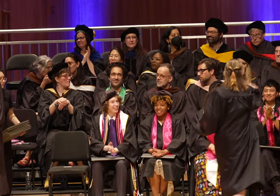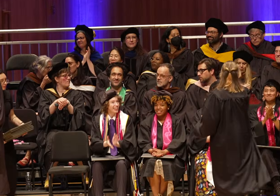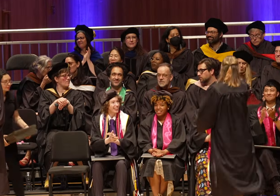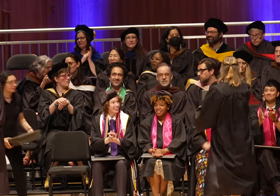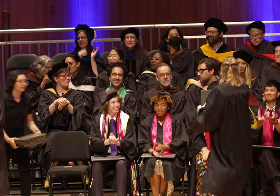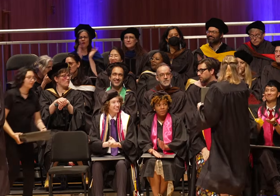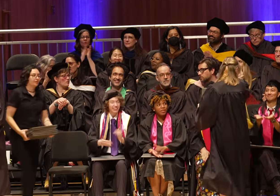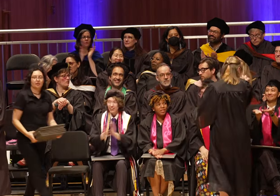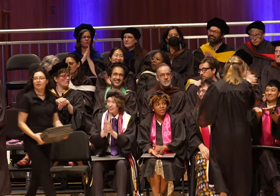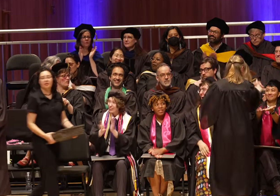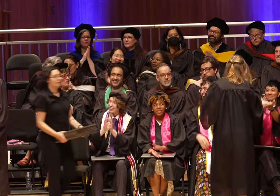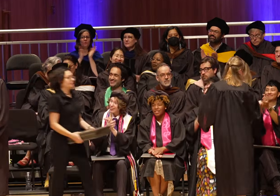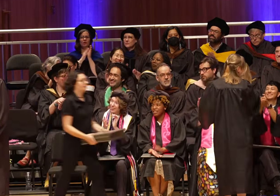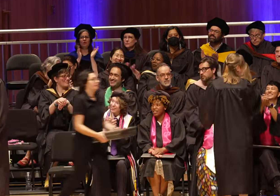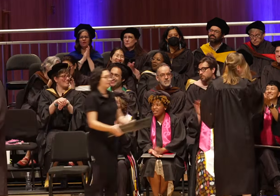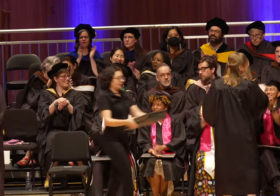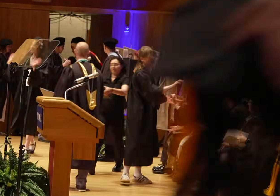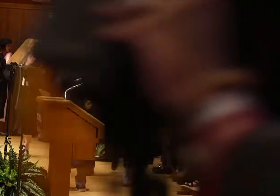Ren Carter, cum laude.